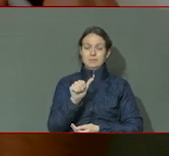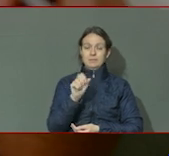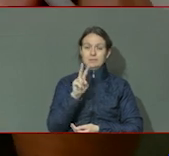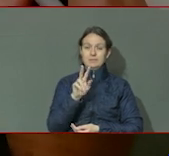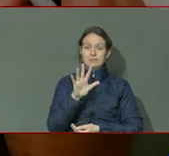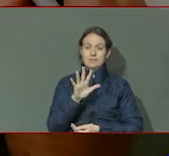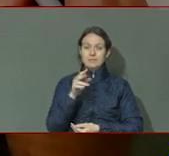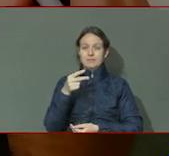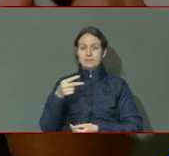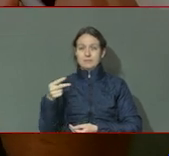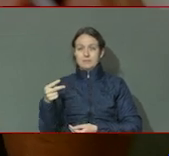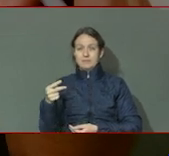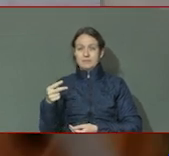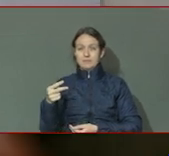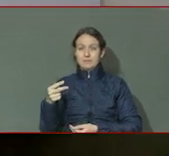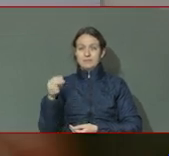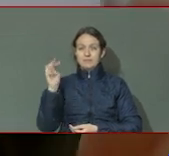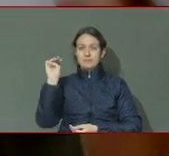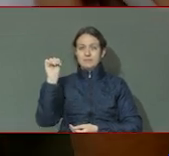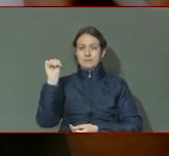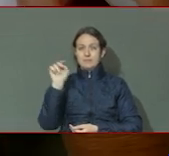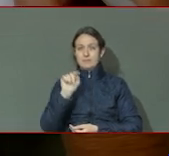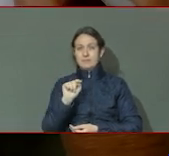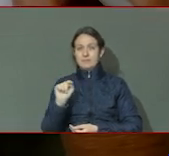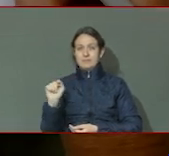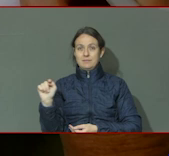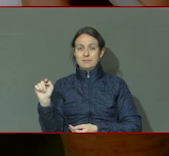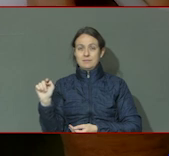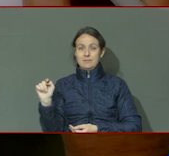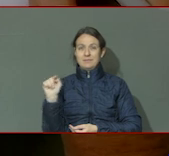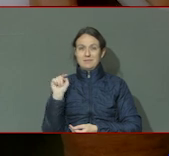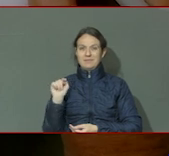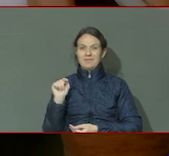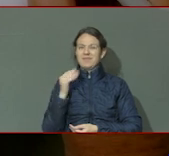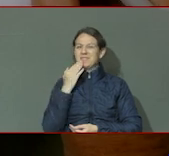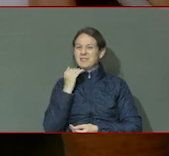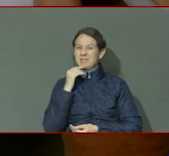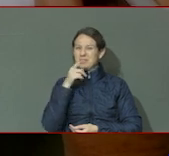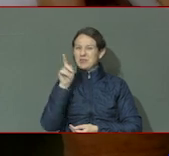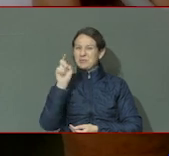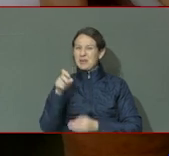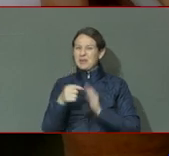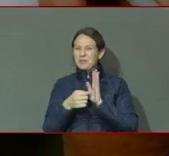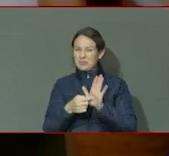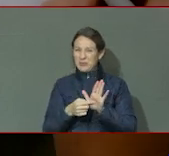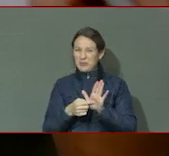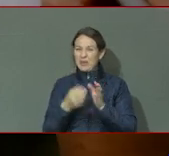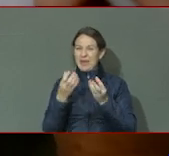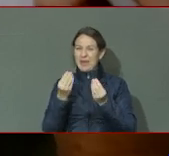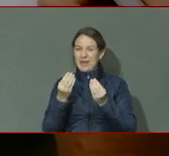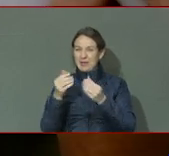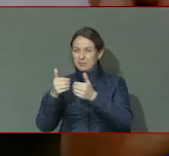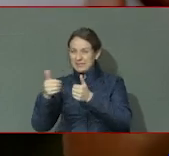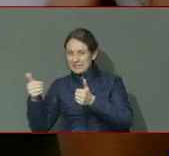0,625 equals m divided by, and please show that number separately where